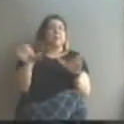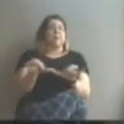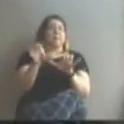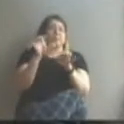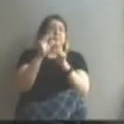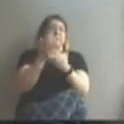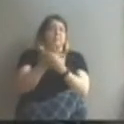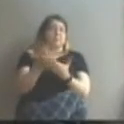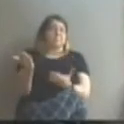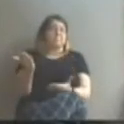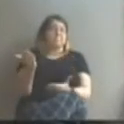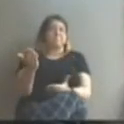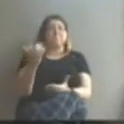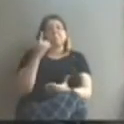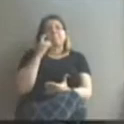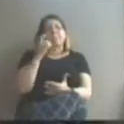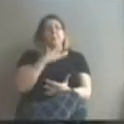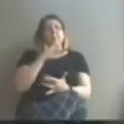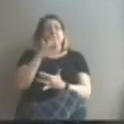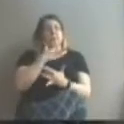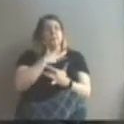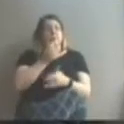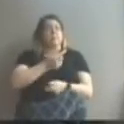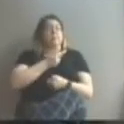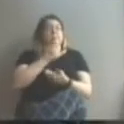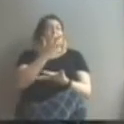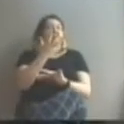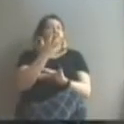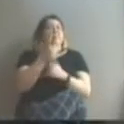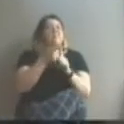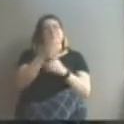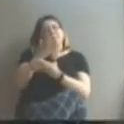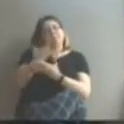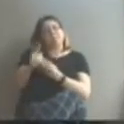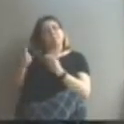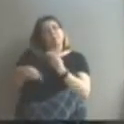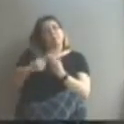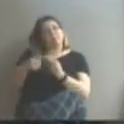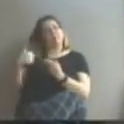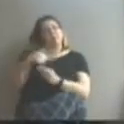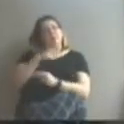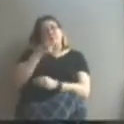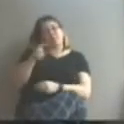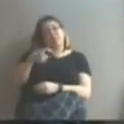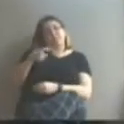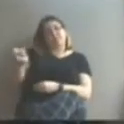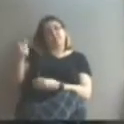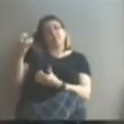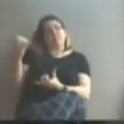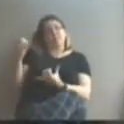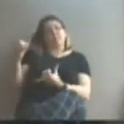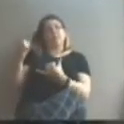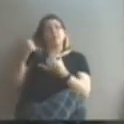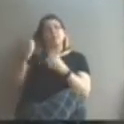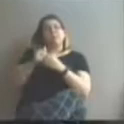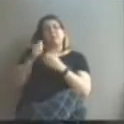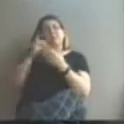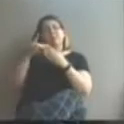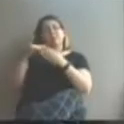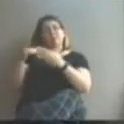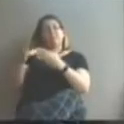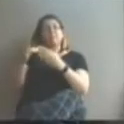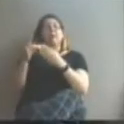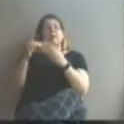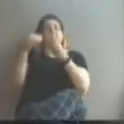stage because of the concerns that have been expressed by some regarding the fact that we are in a transitional period right now with leadership, and there